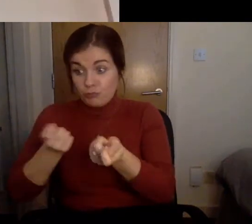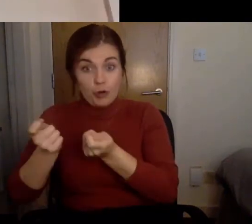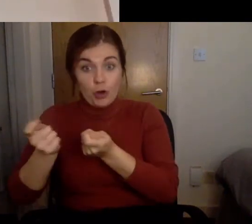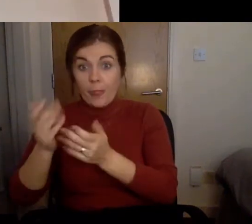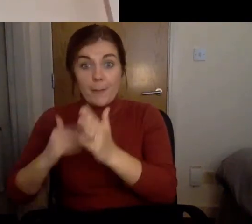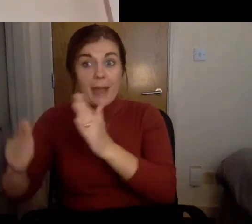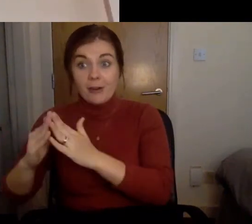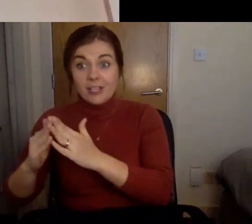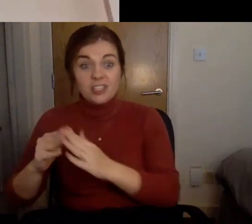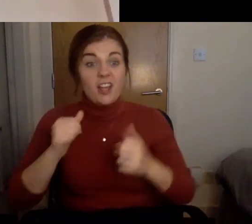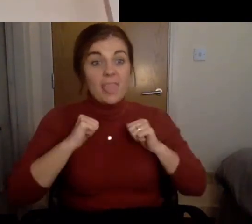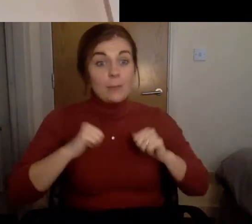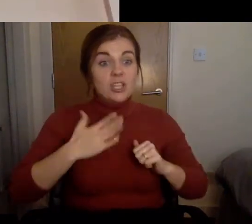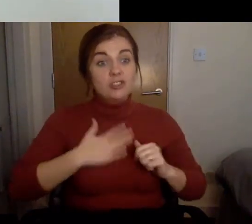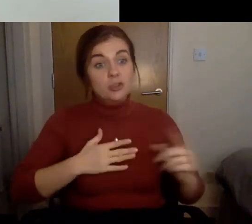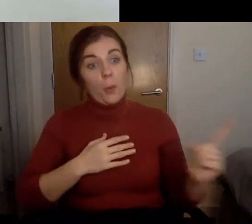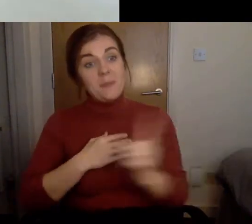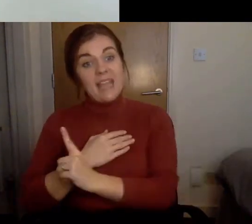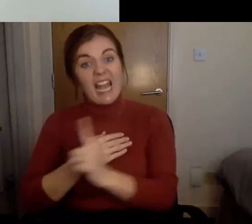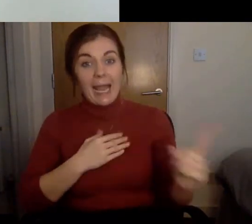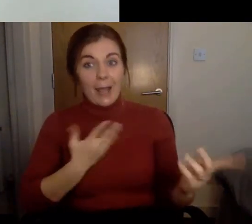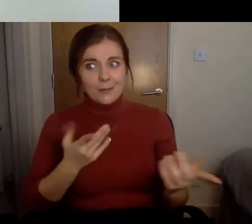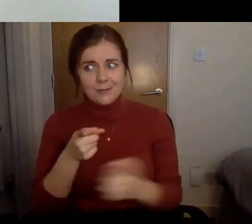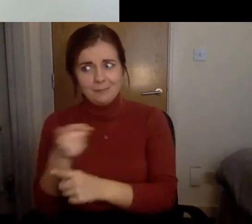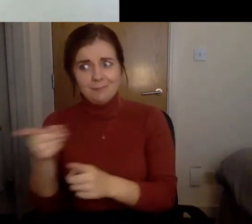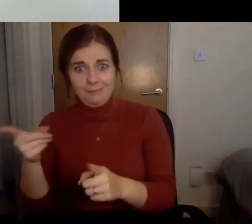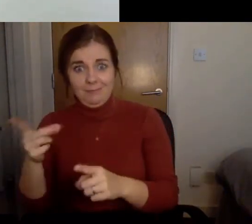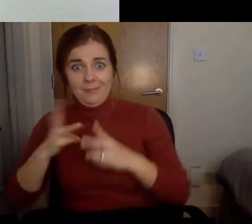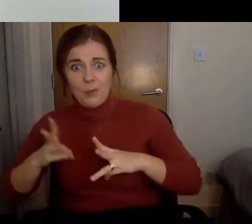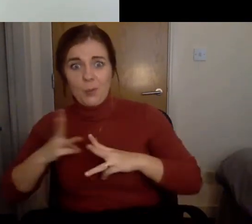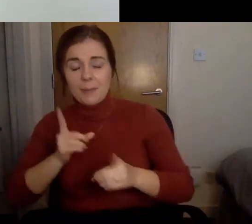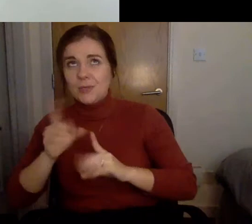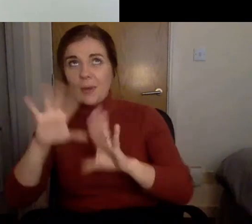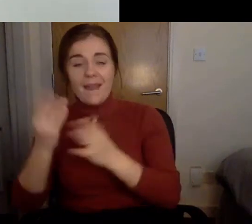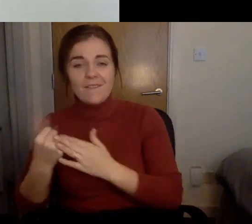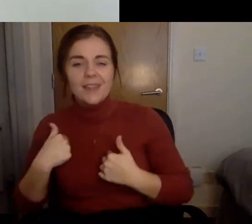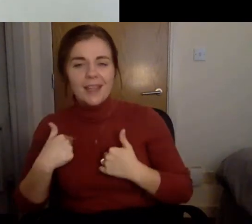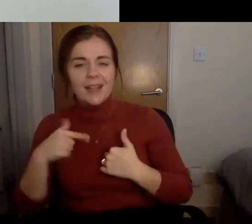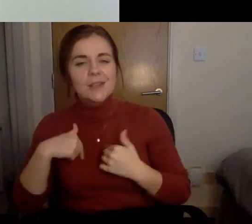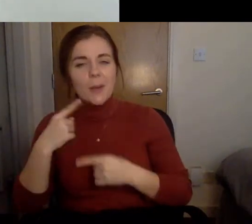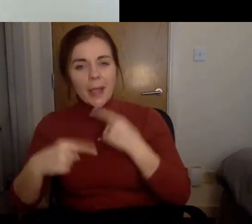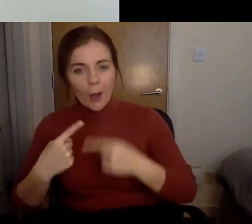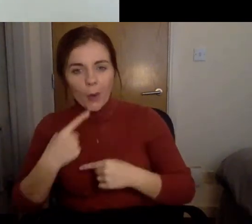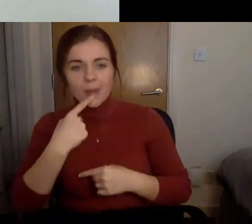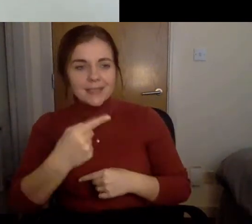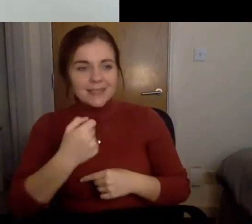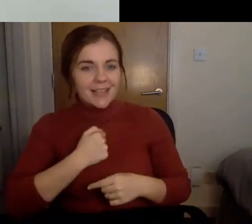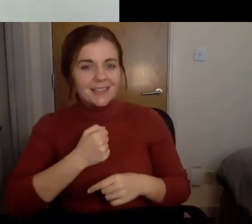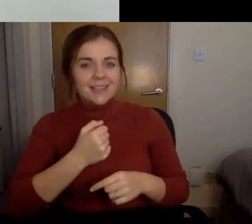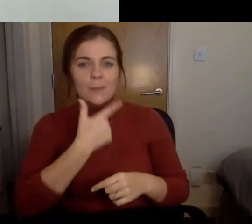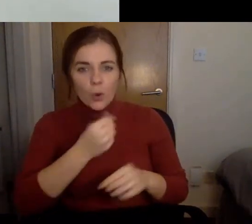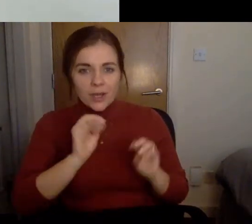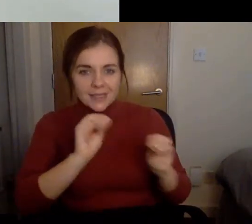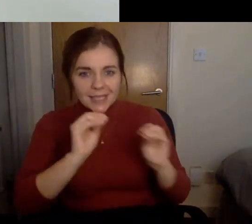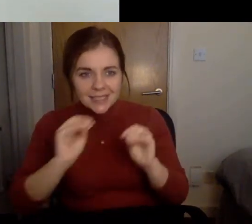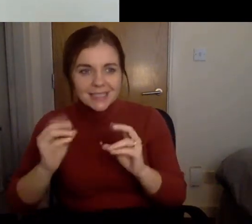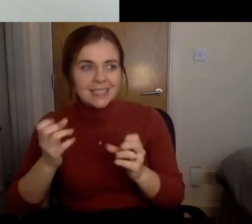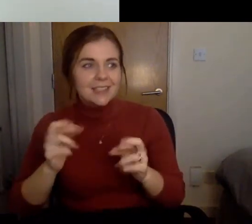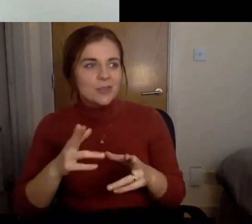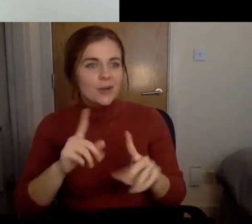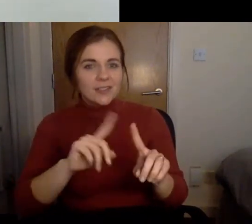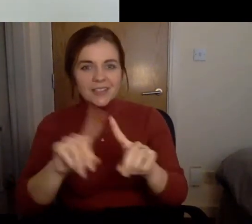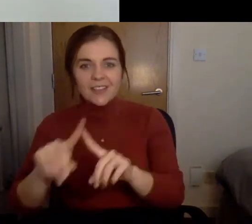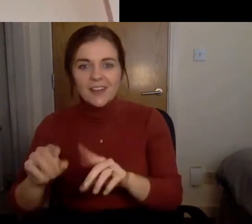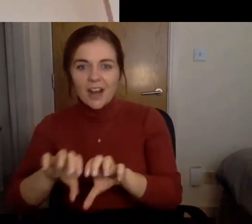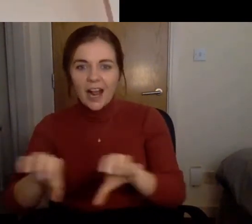do everything else, you know. So I'd always be keen to kind of say that to my boys as well, or to my kids, you know, that like,